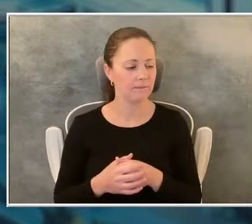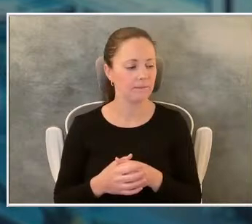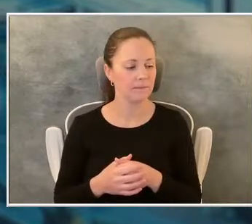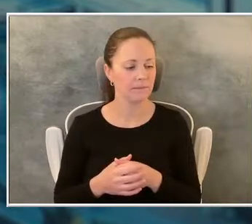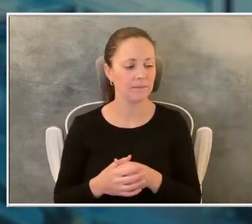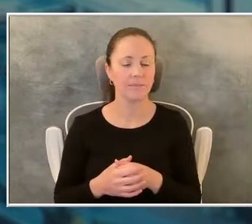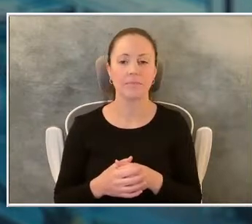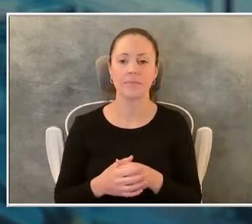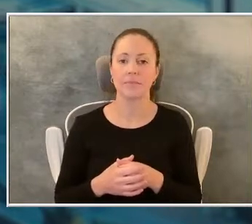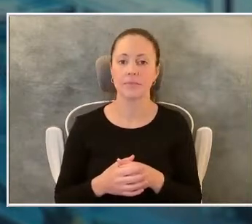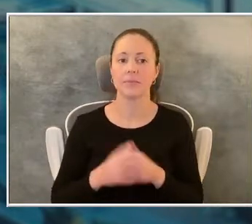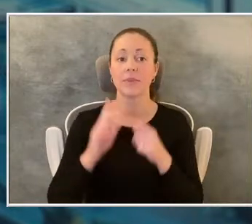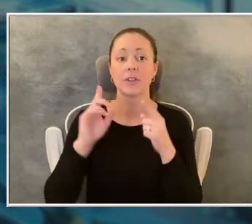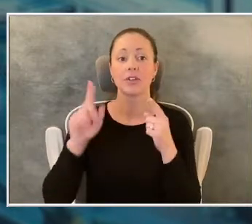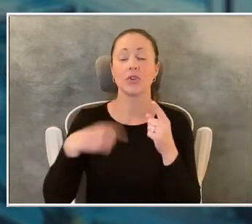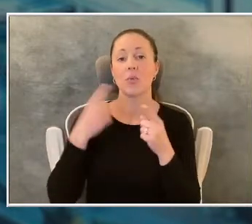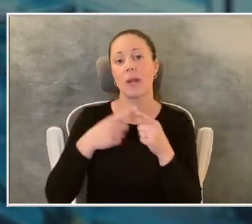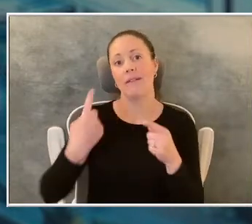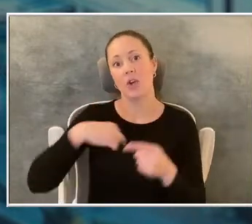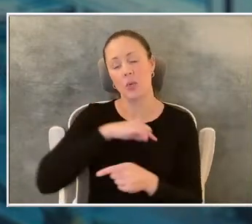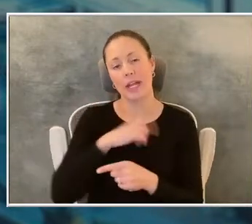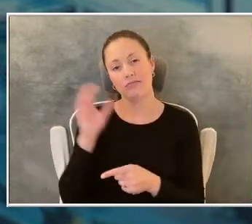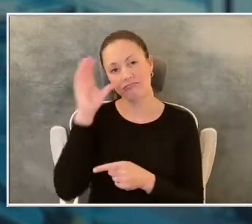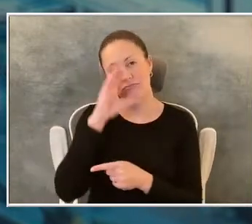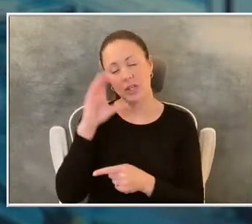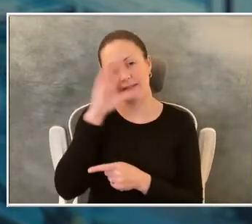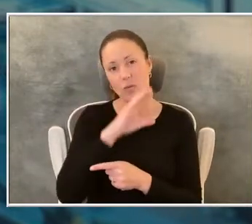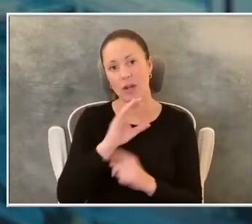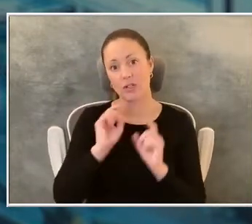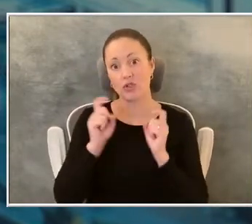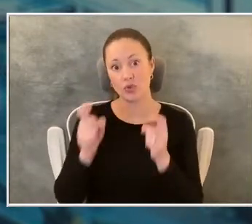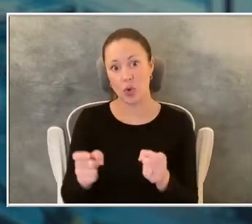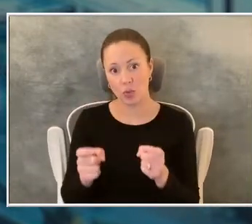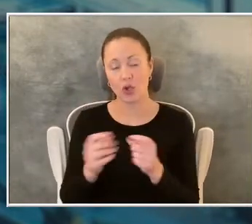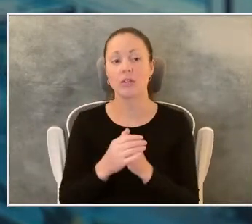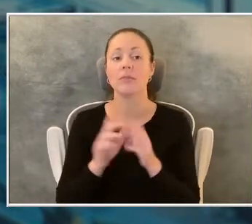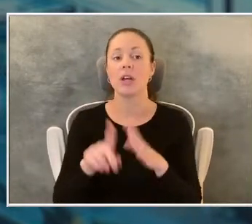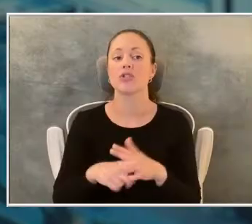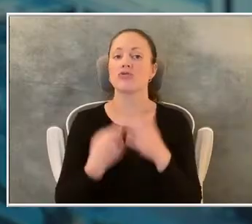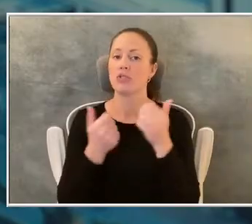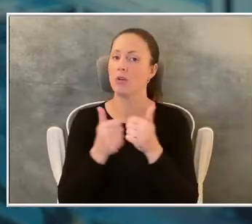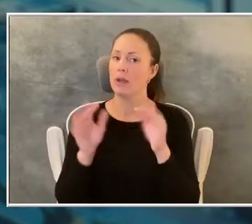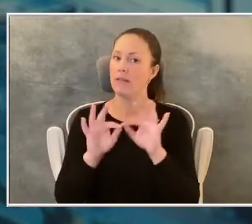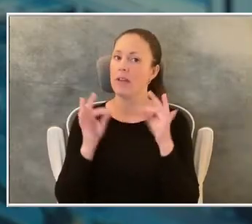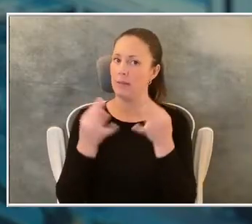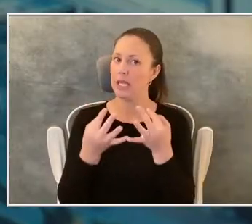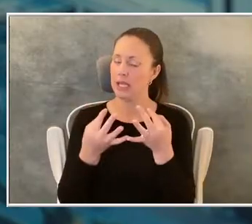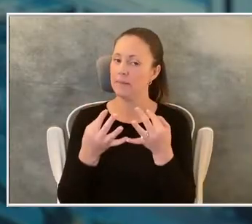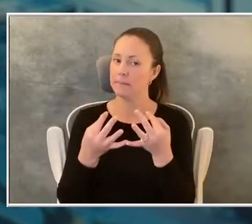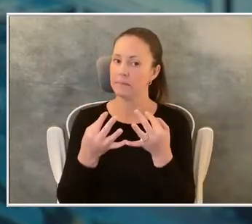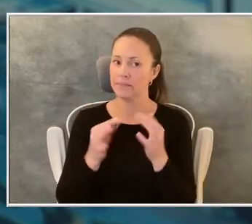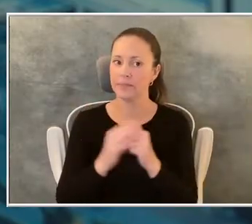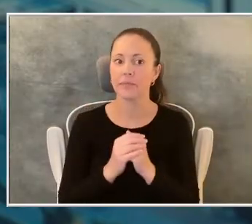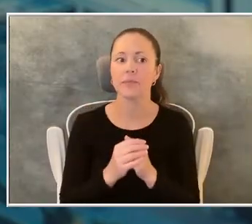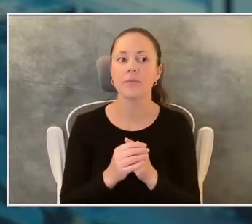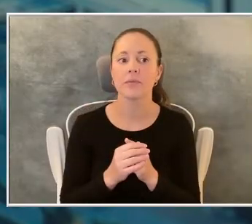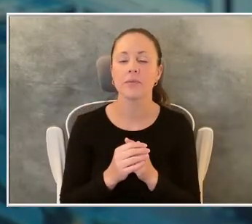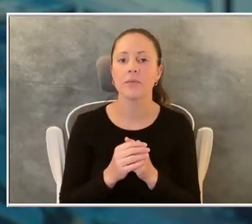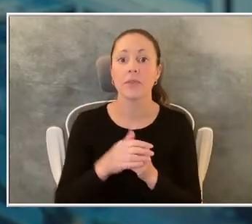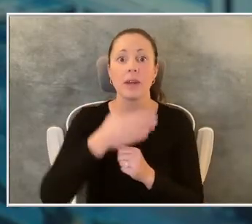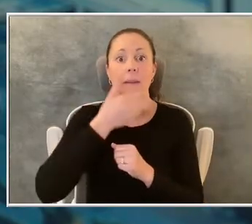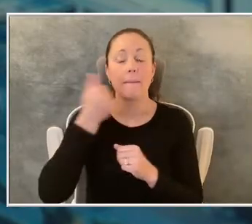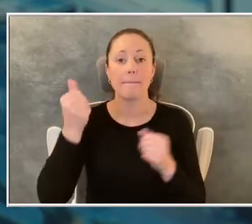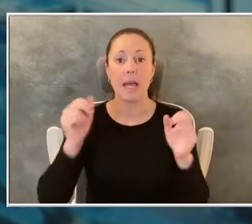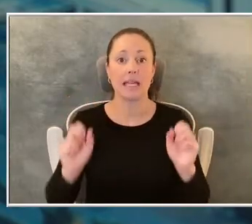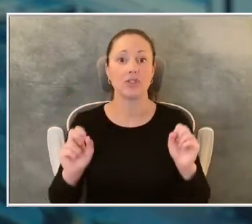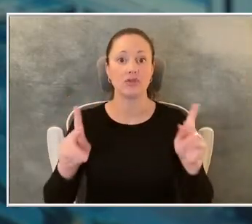when we are looking for donors, we start with family members, and you know, now the best chance of finding a full